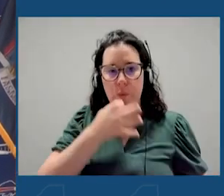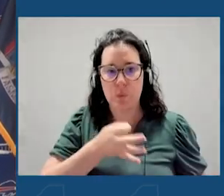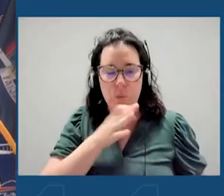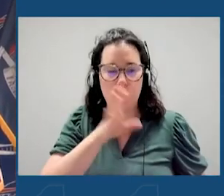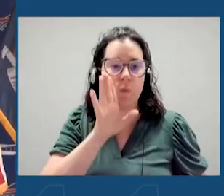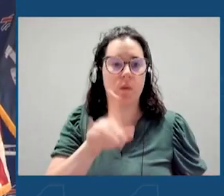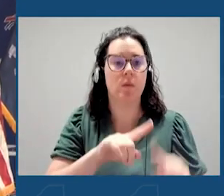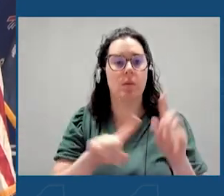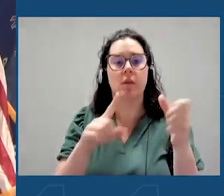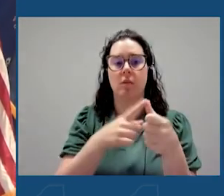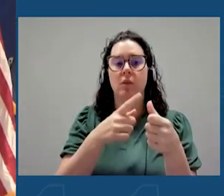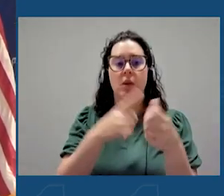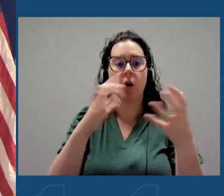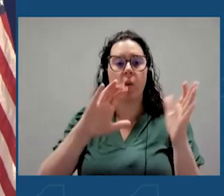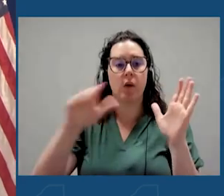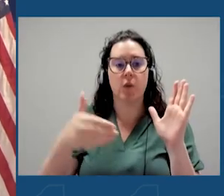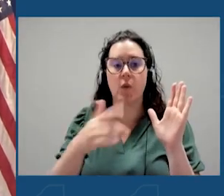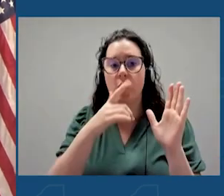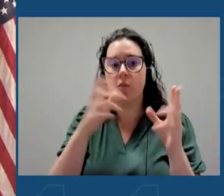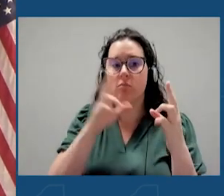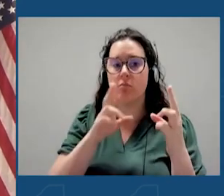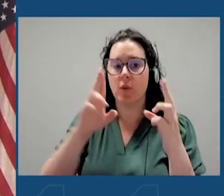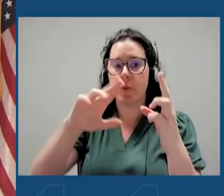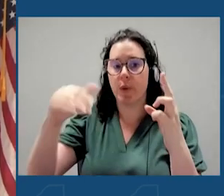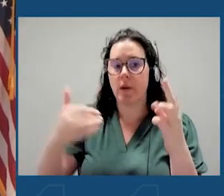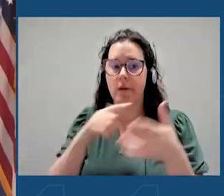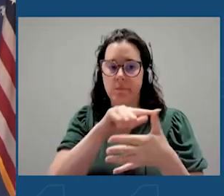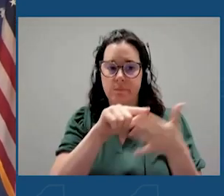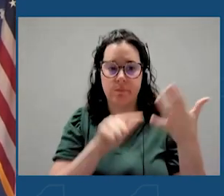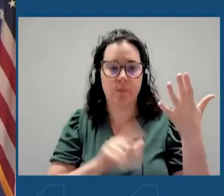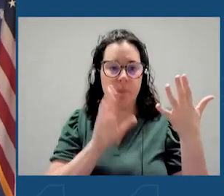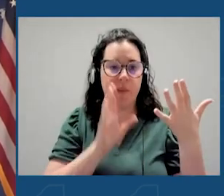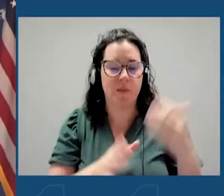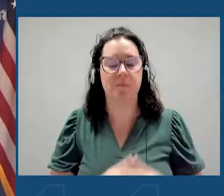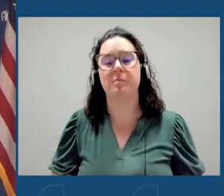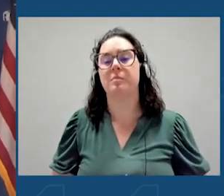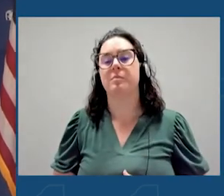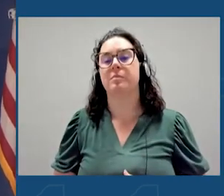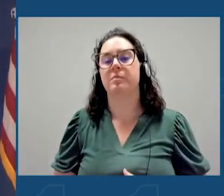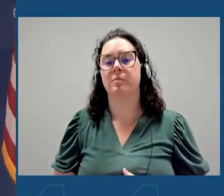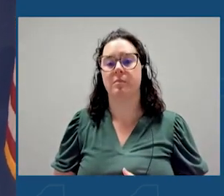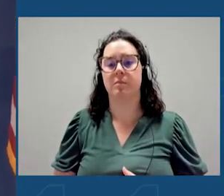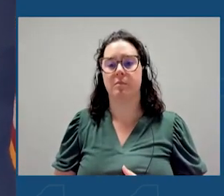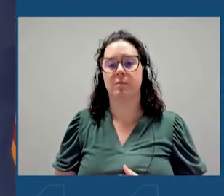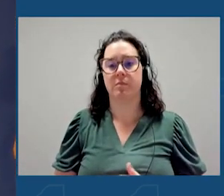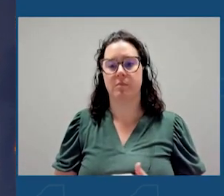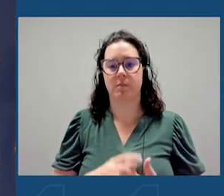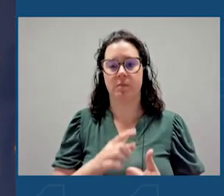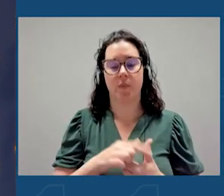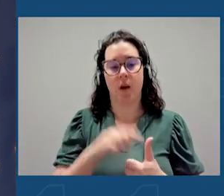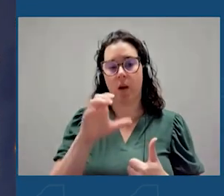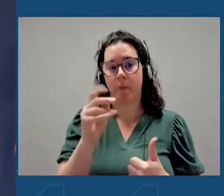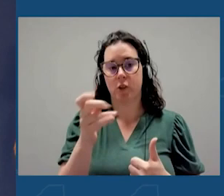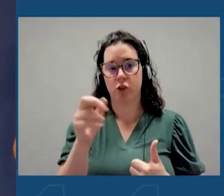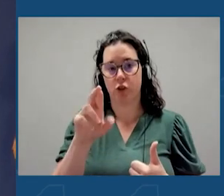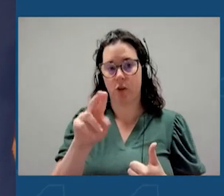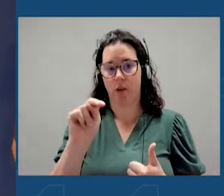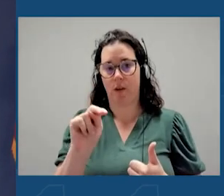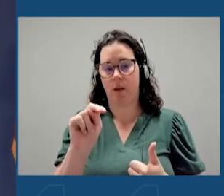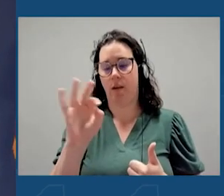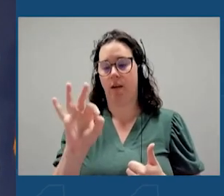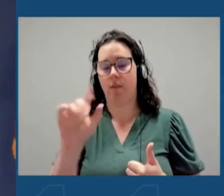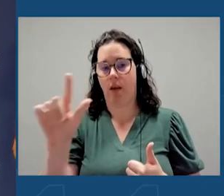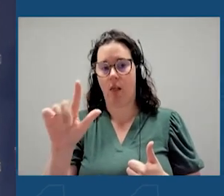like to introduce our honorary guests as they come up to the stage. Let's welcome the Commissioner of the NFL, Roger